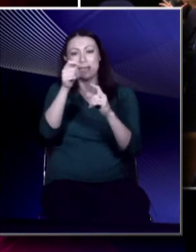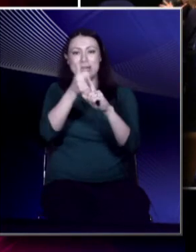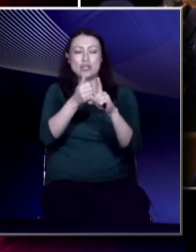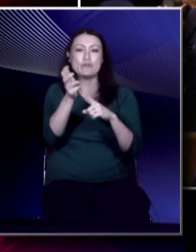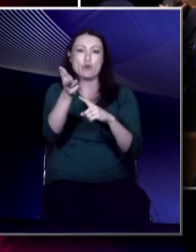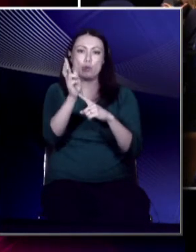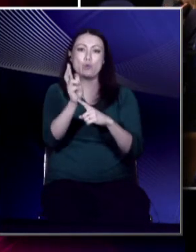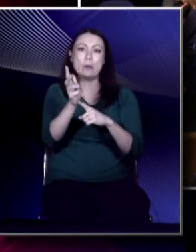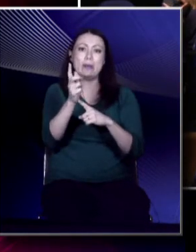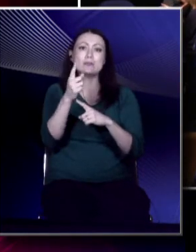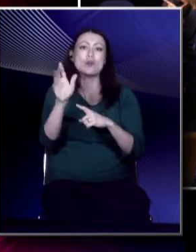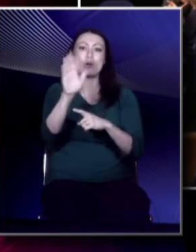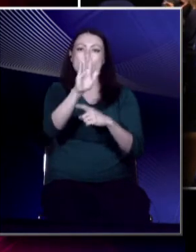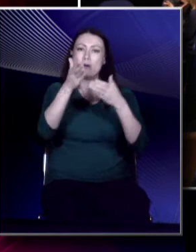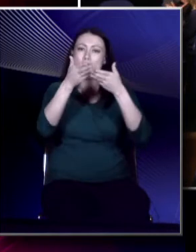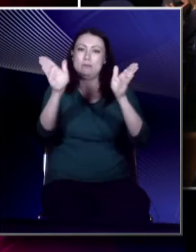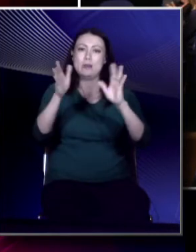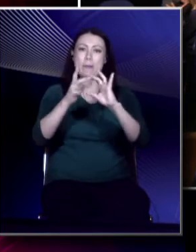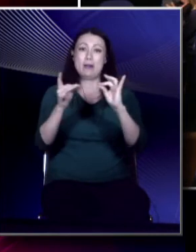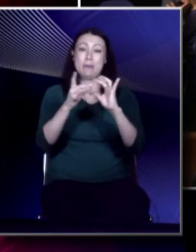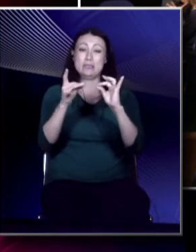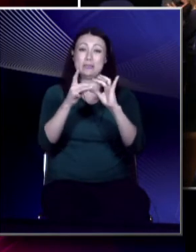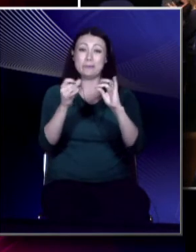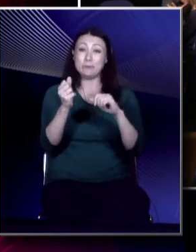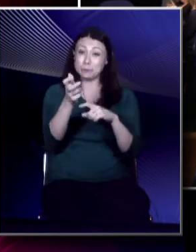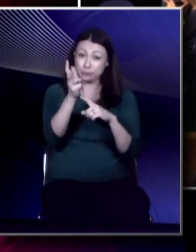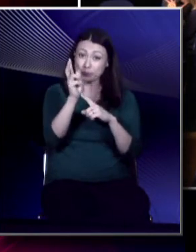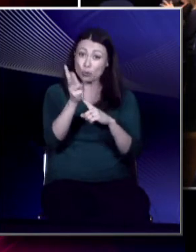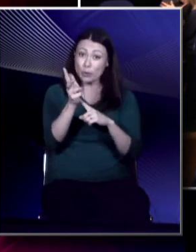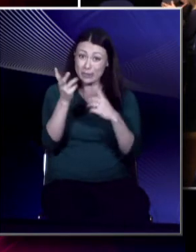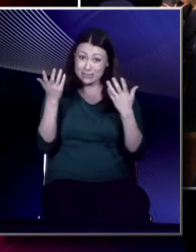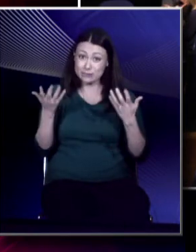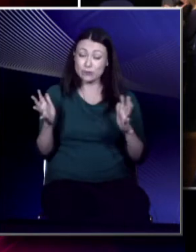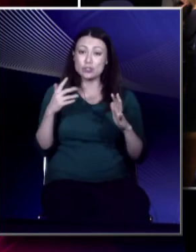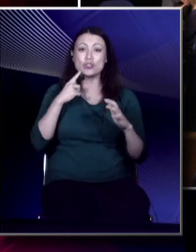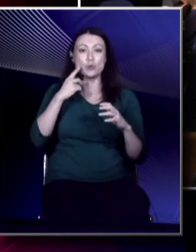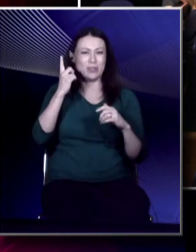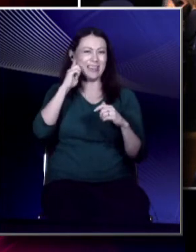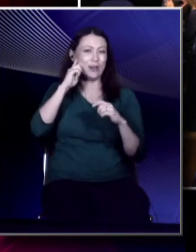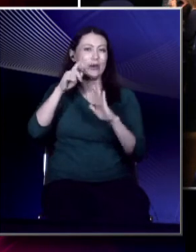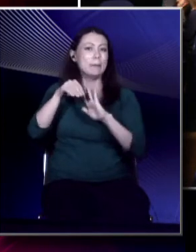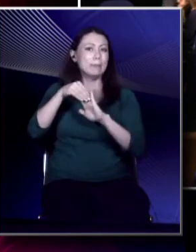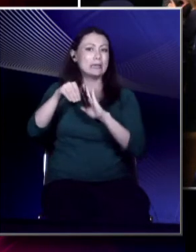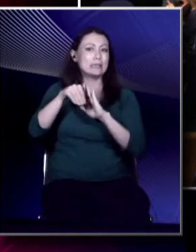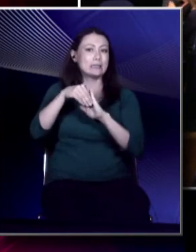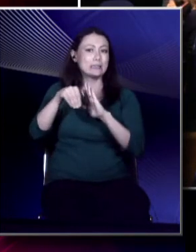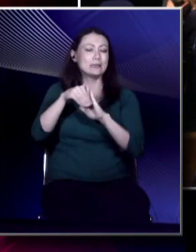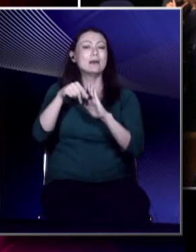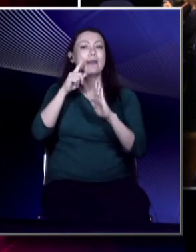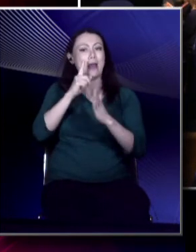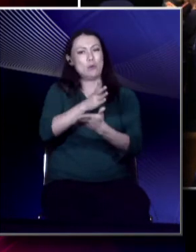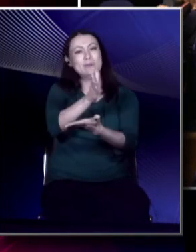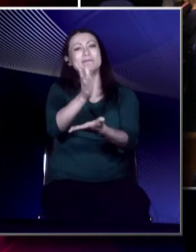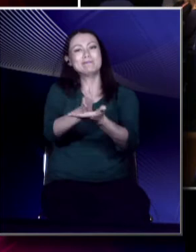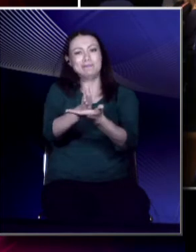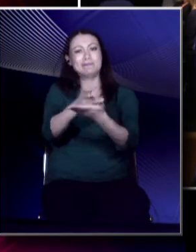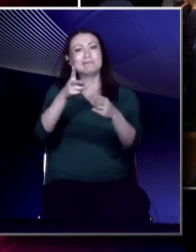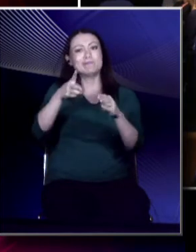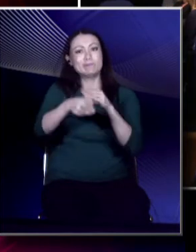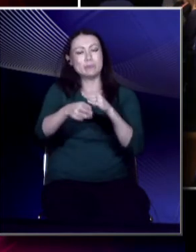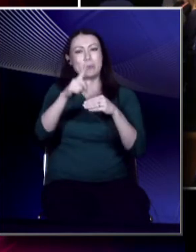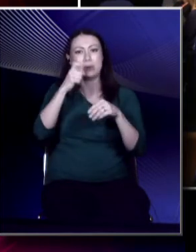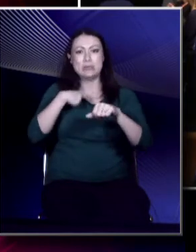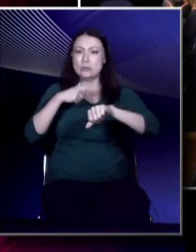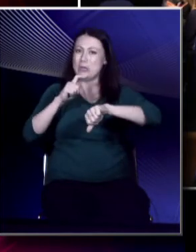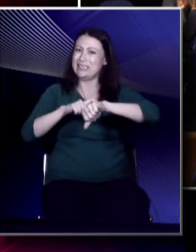on your public comment. So when the 3 minutes is up, you're going to hear a bell. And I'm going to have to stop you there because we're under a really